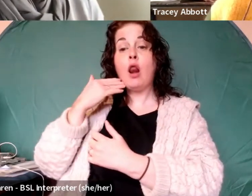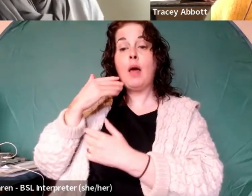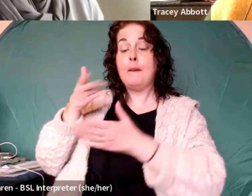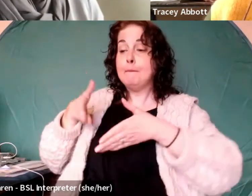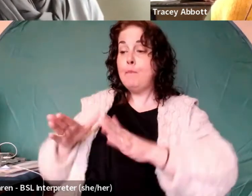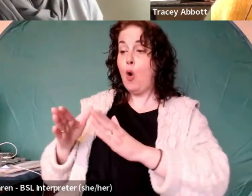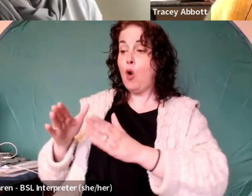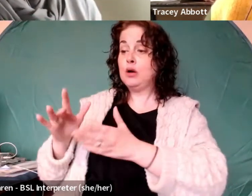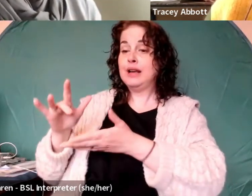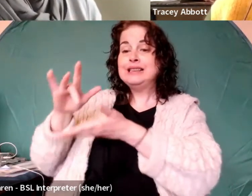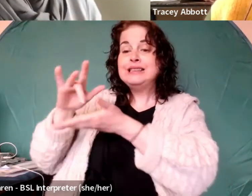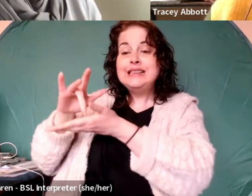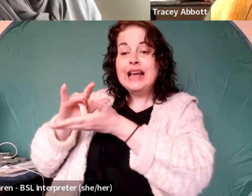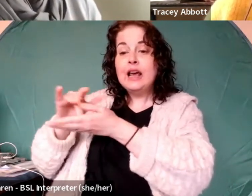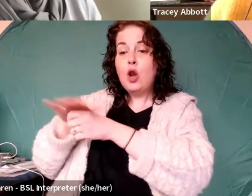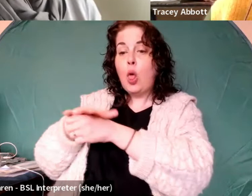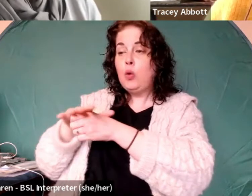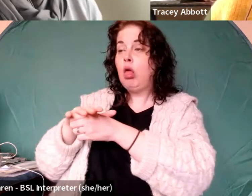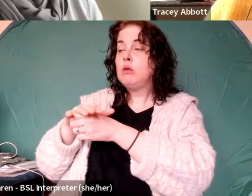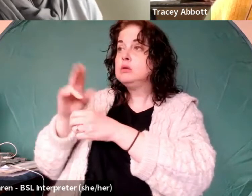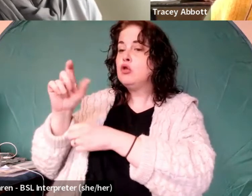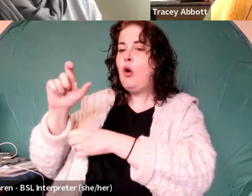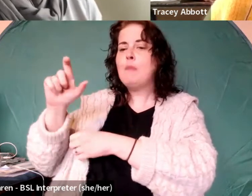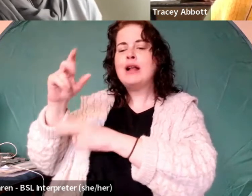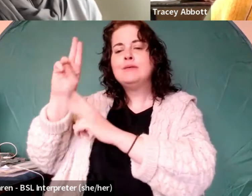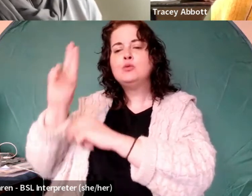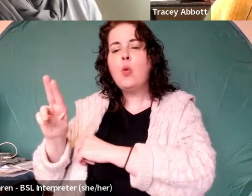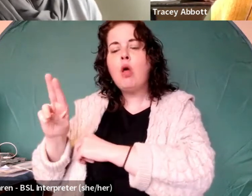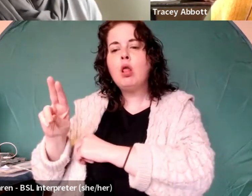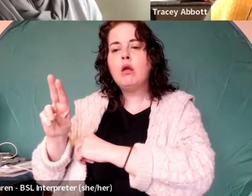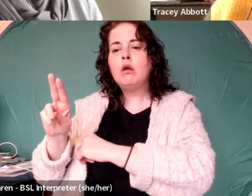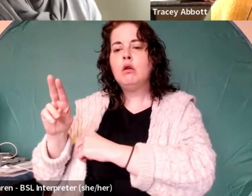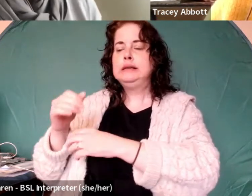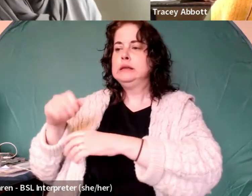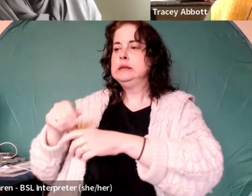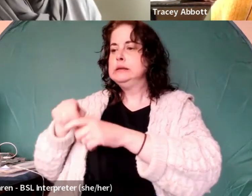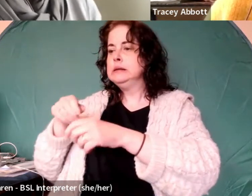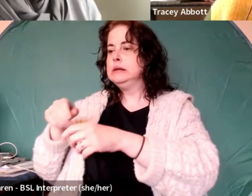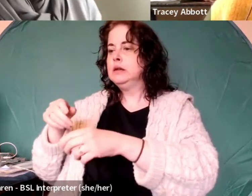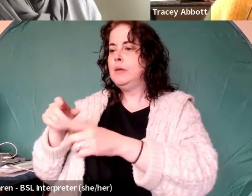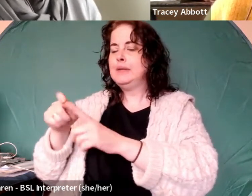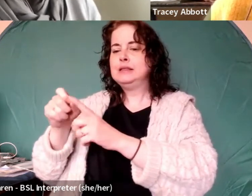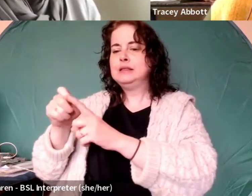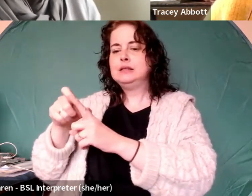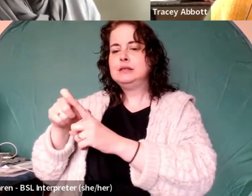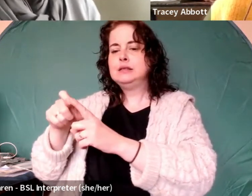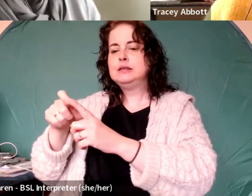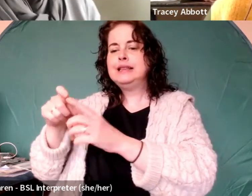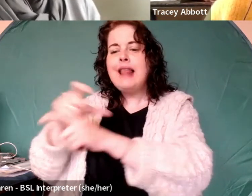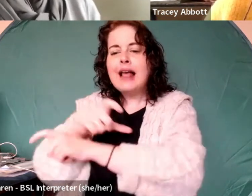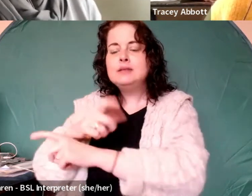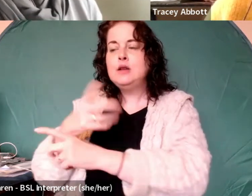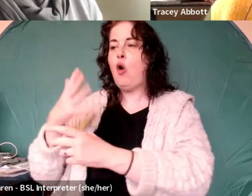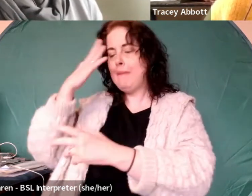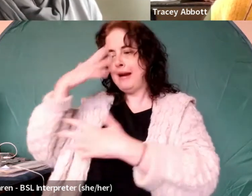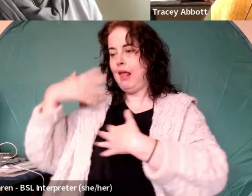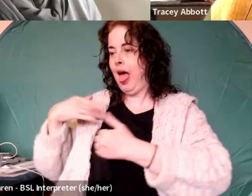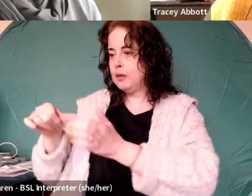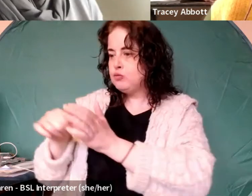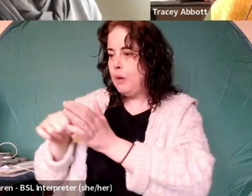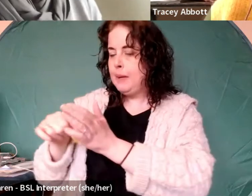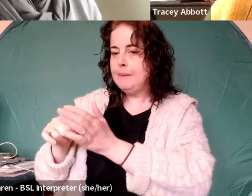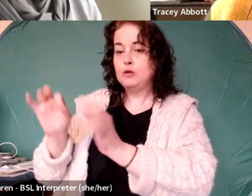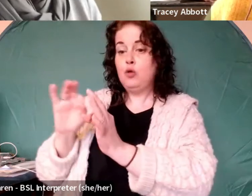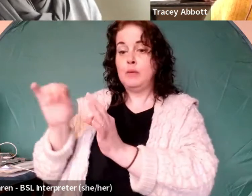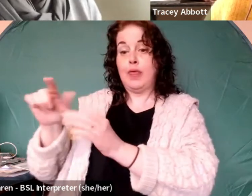in an inner city, has gone to the local comprehensive, maybe have battled through, I don't know, dyslexia or mental health conditions.